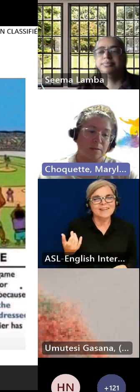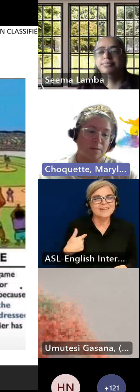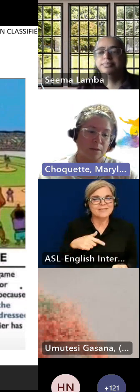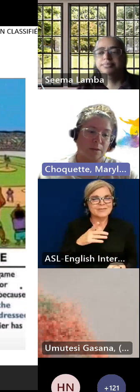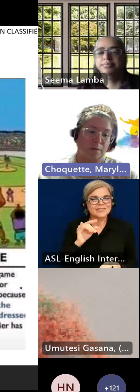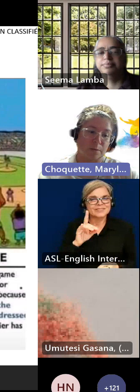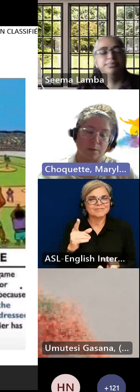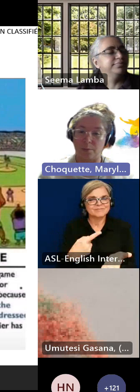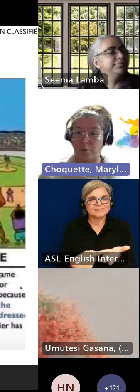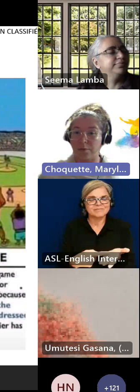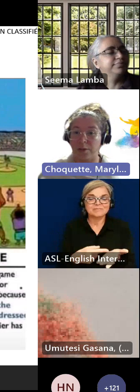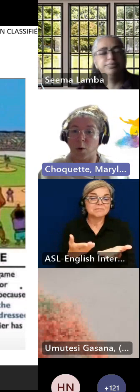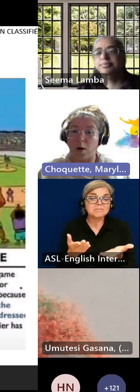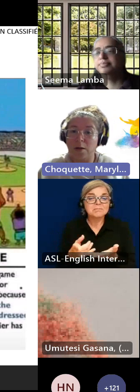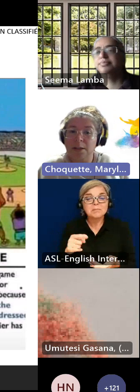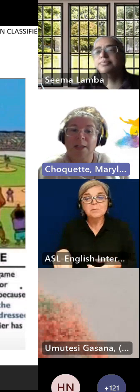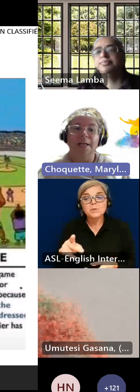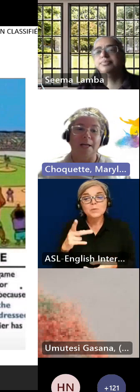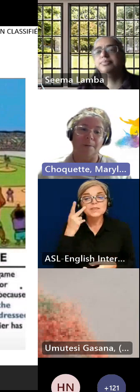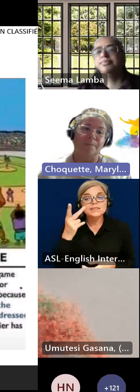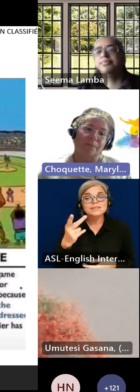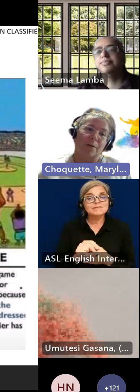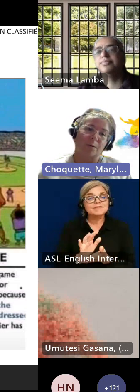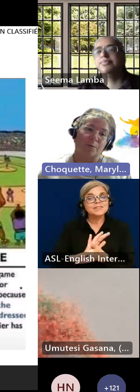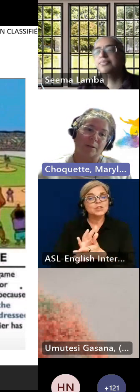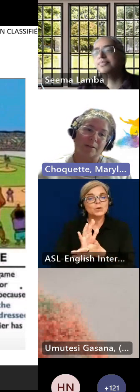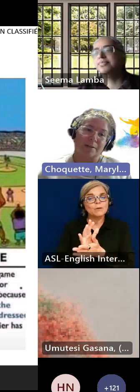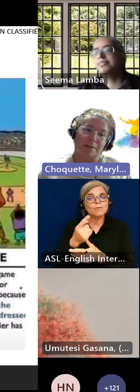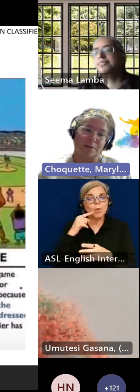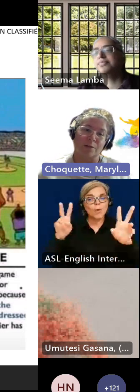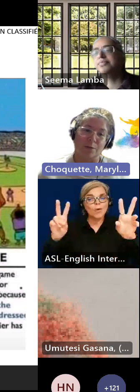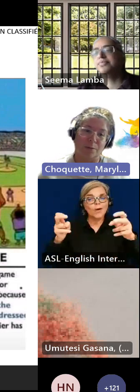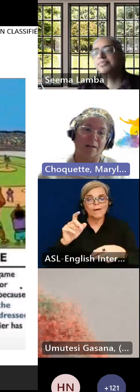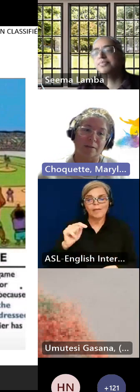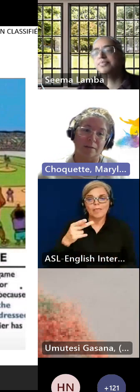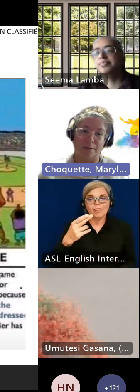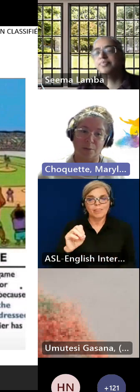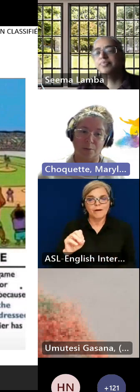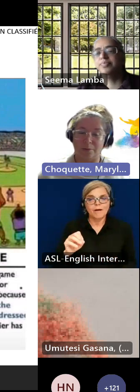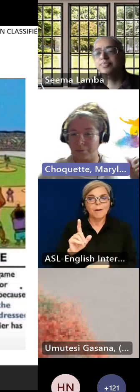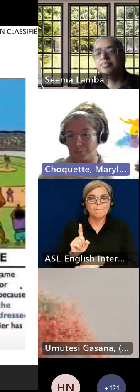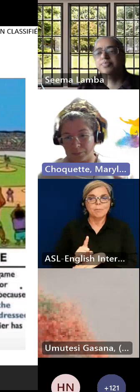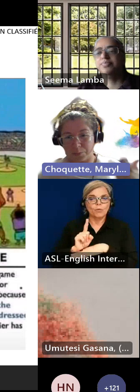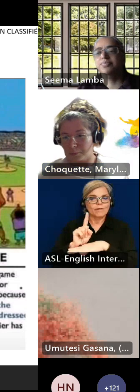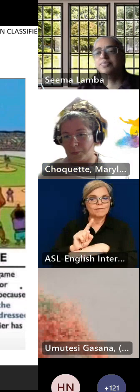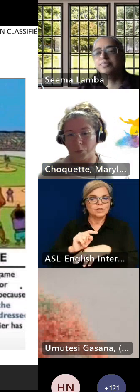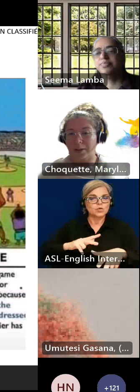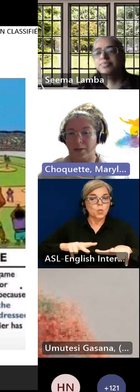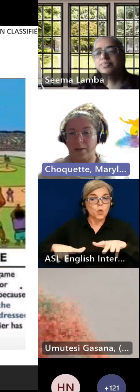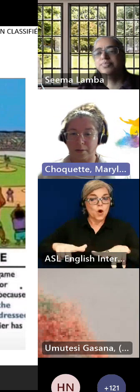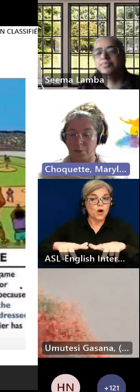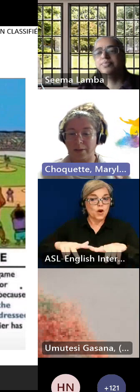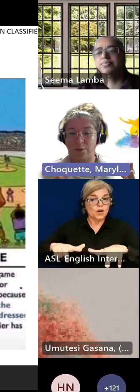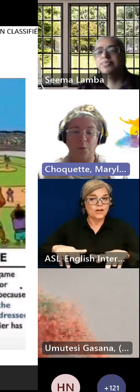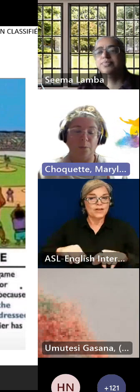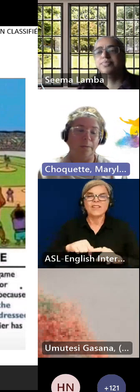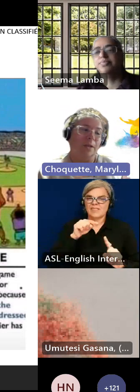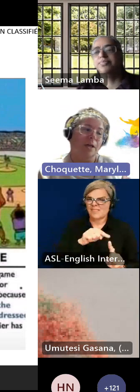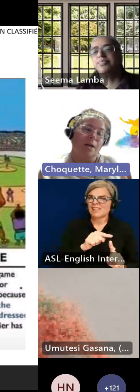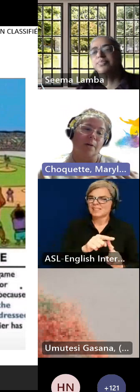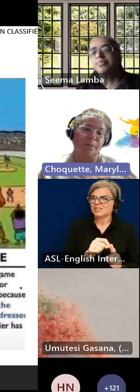you've seen videos about the privilege walk, I would relate this to the reality. So